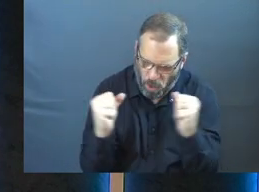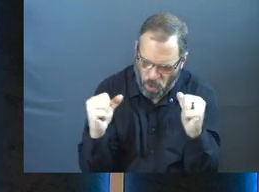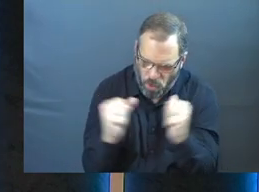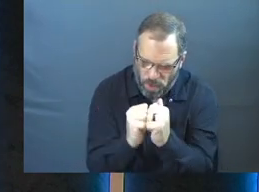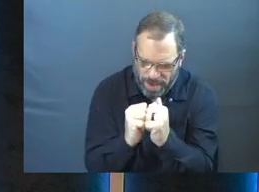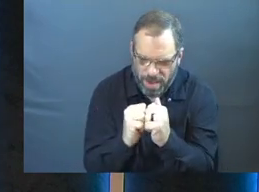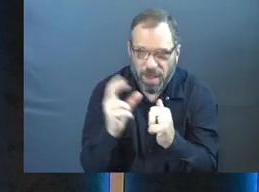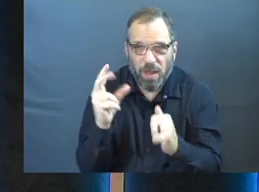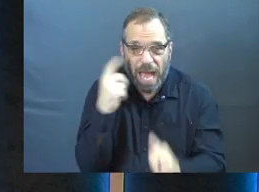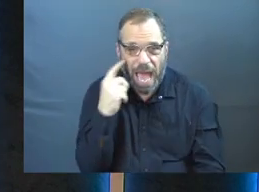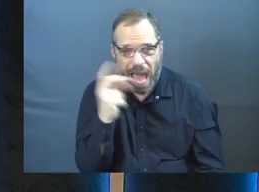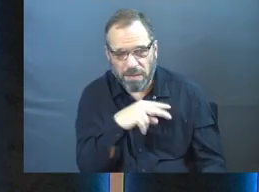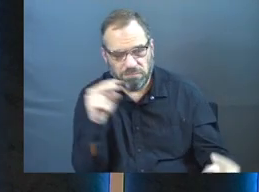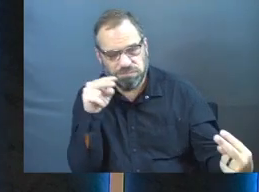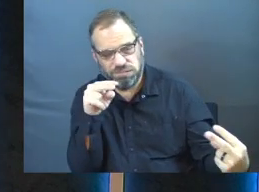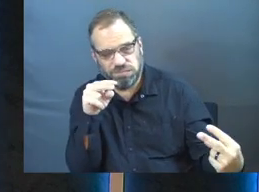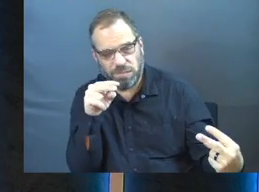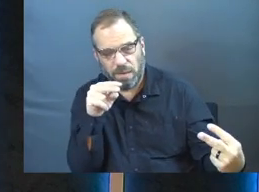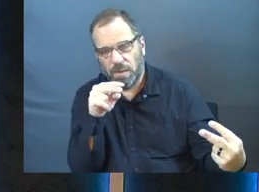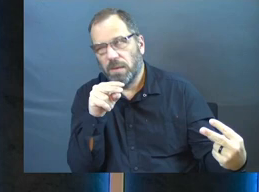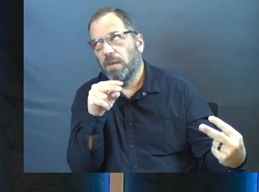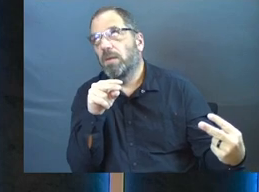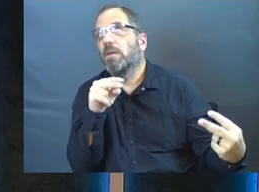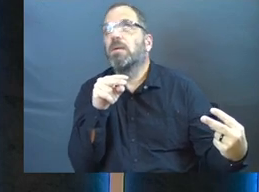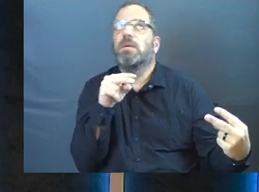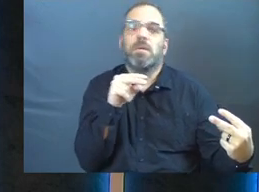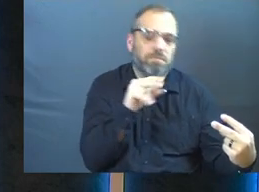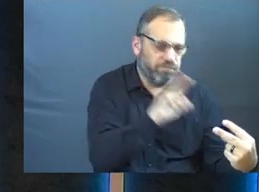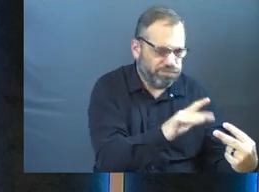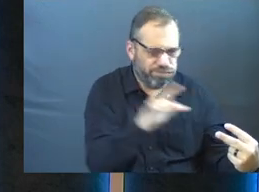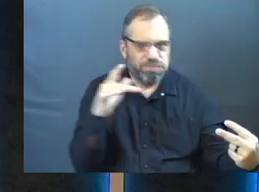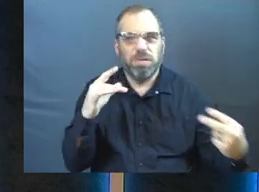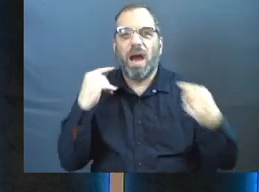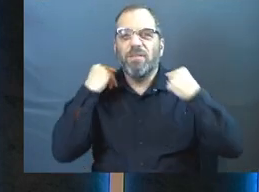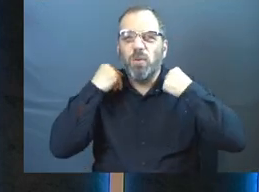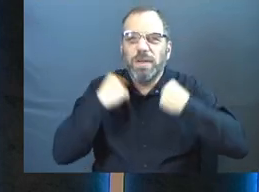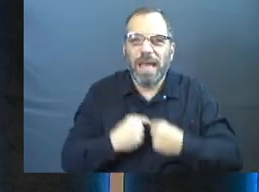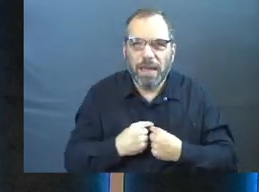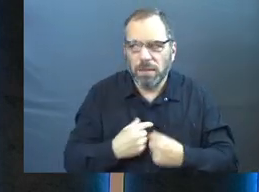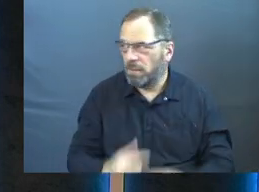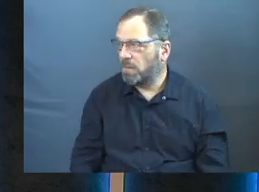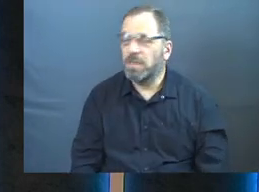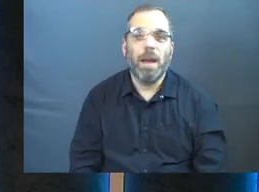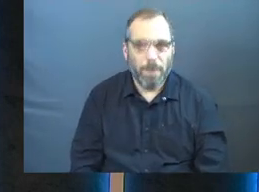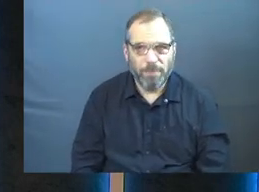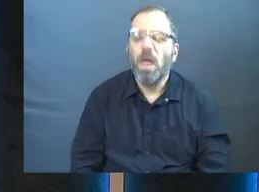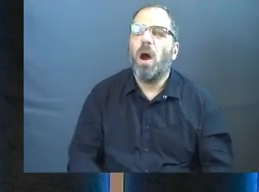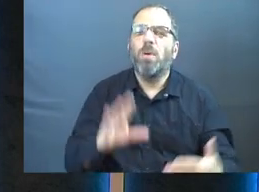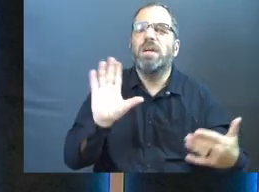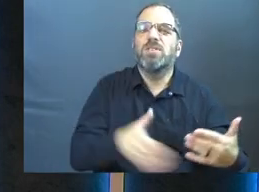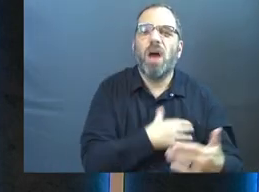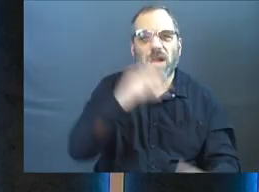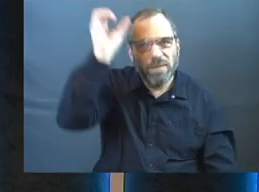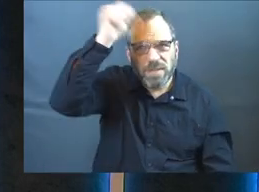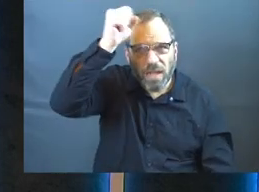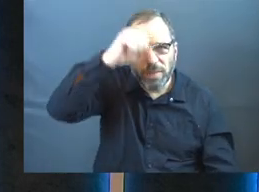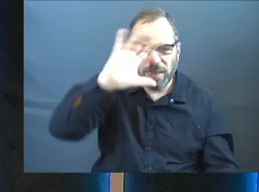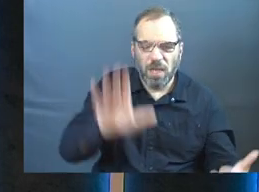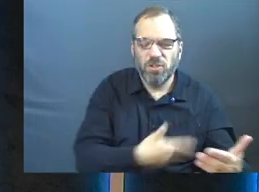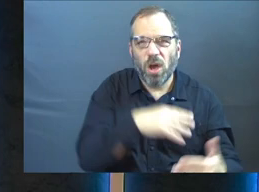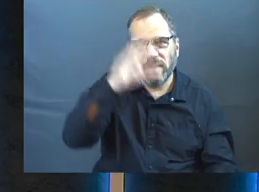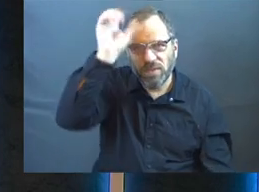one glance of your eyes, with a single jewel of your necklace. Some of you guys need to take that and text that to her.